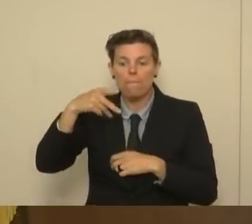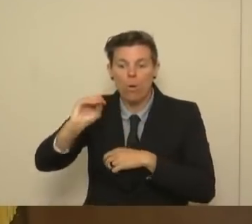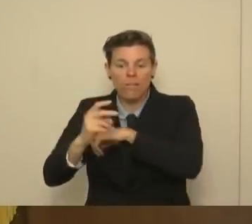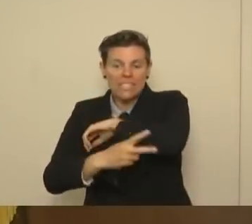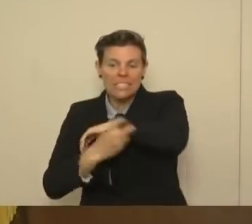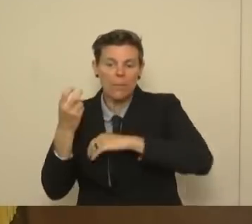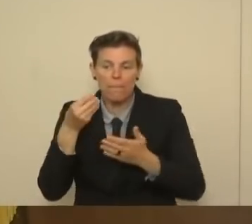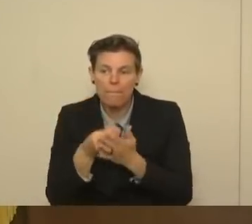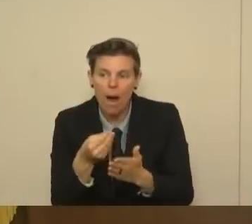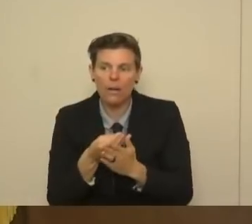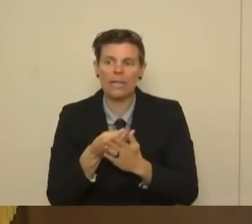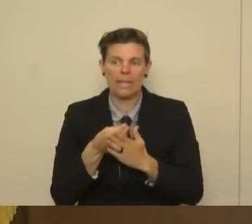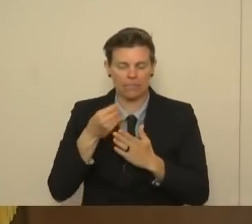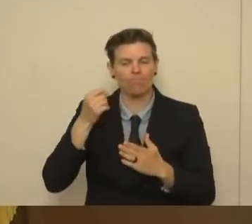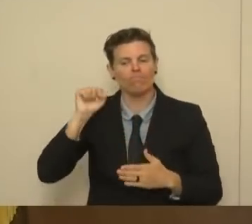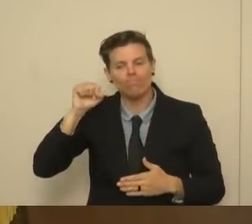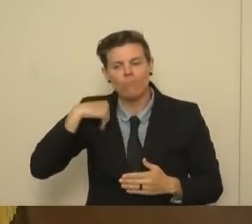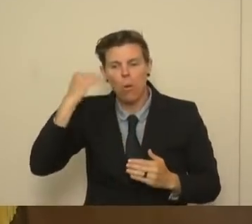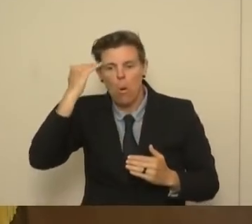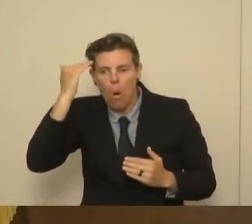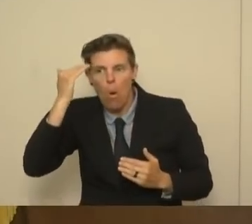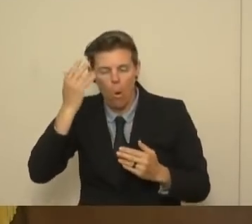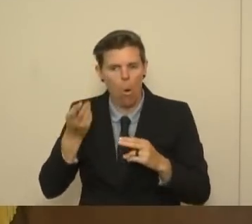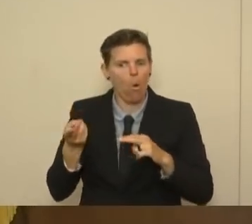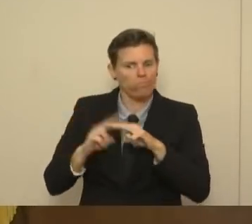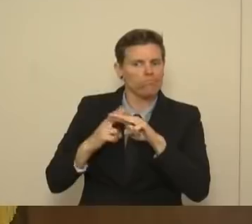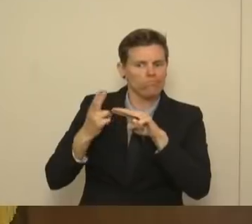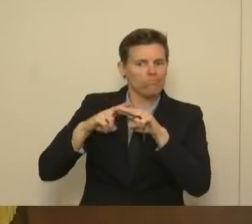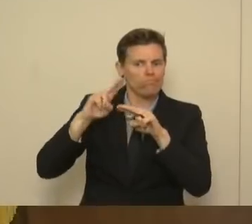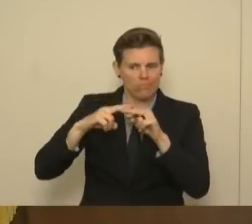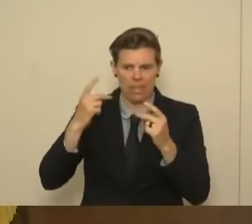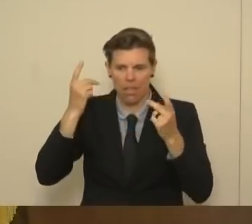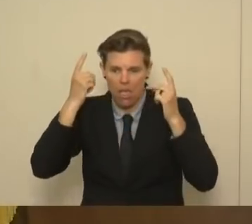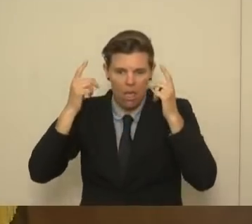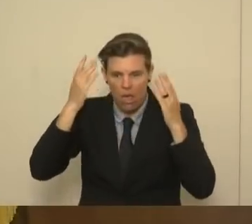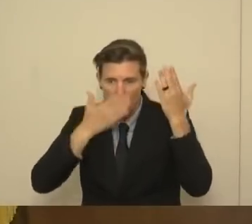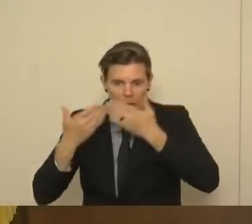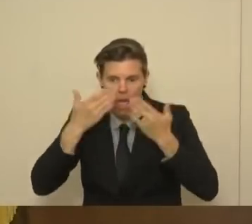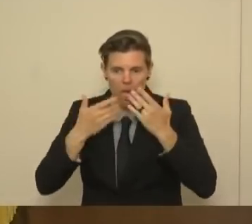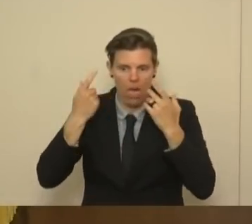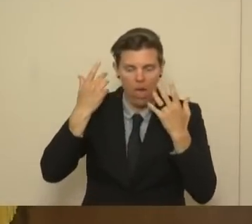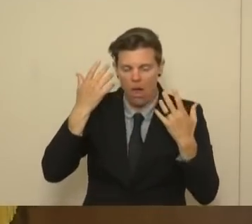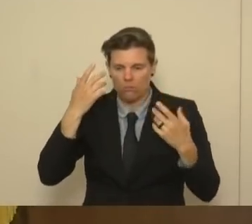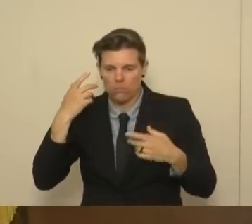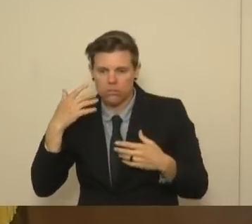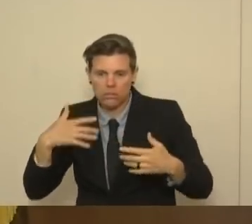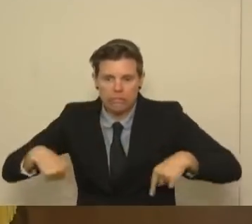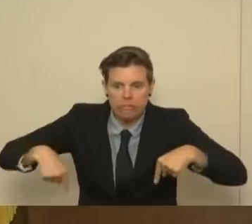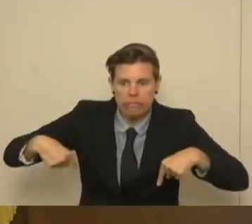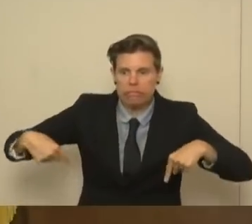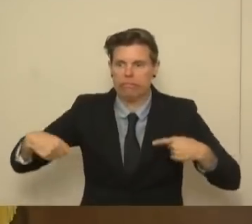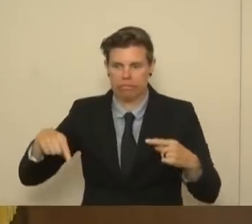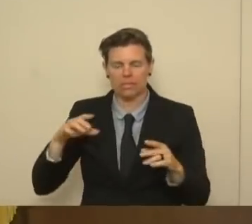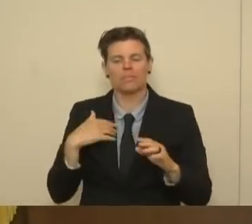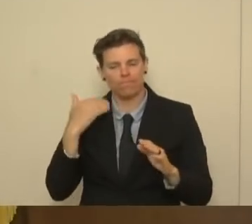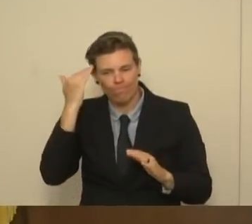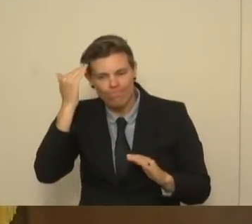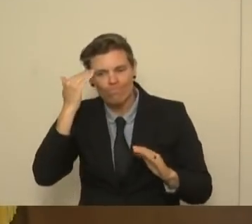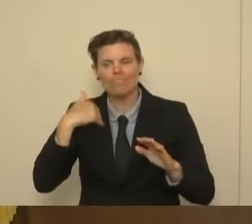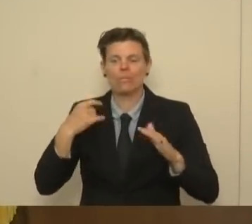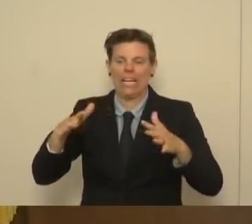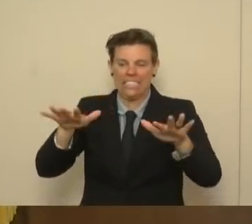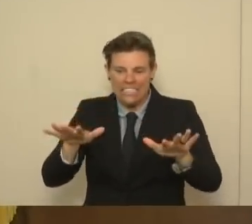New Mexicans feel like this is a trusted, we do everything we can to make you feel that way,